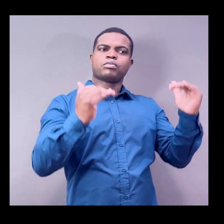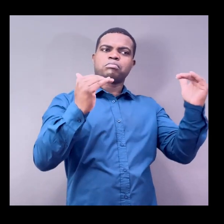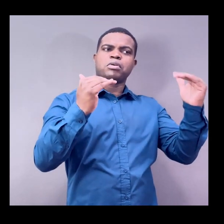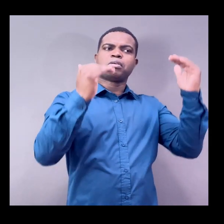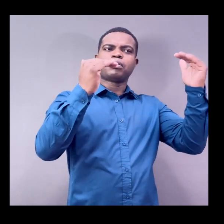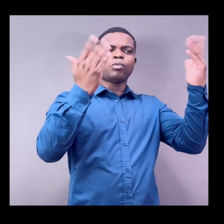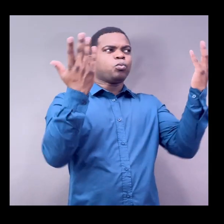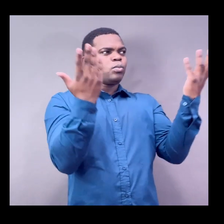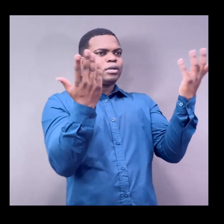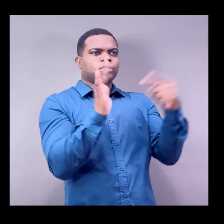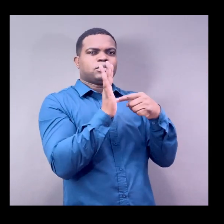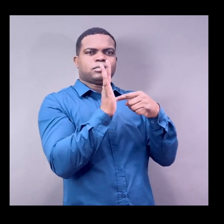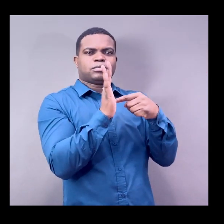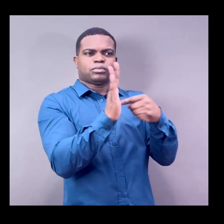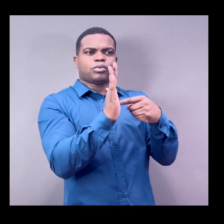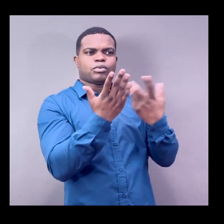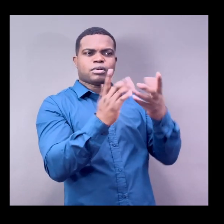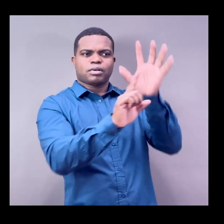the